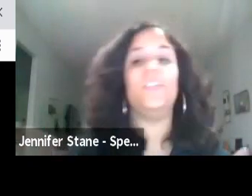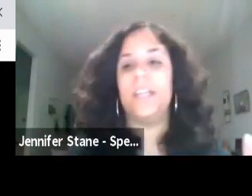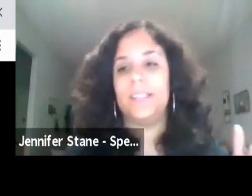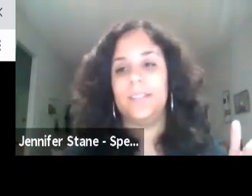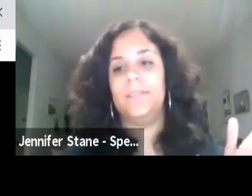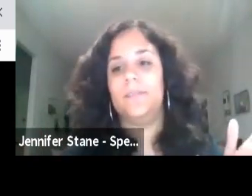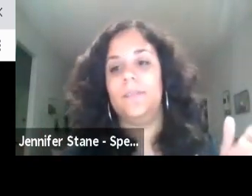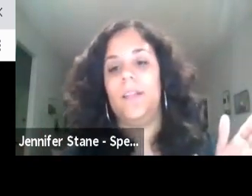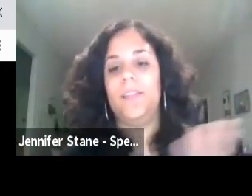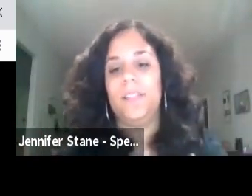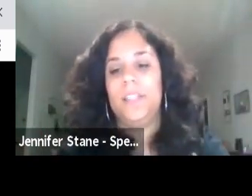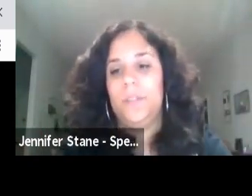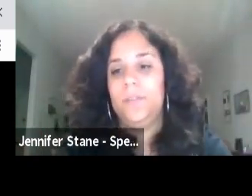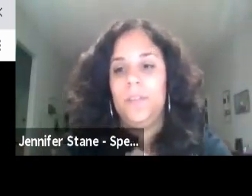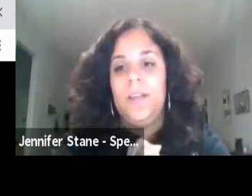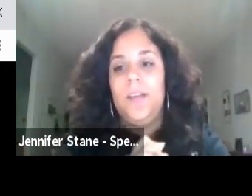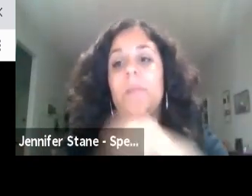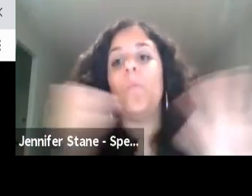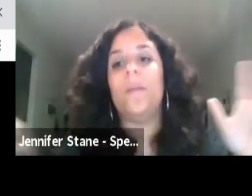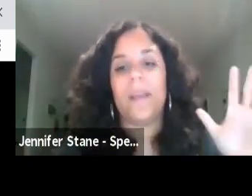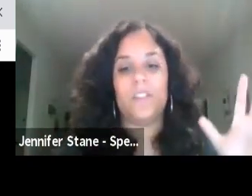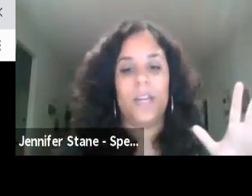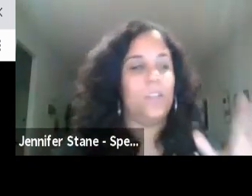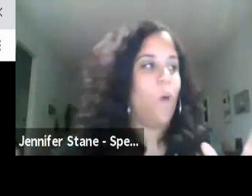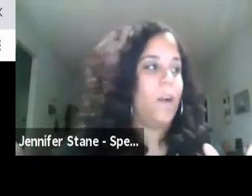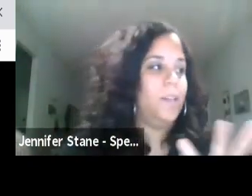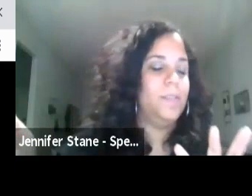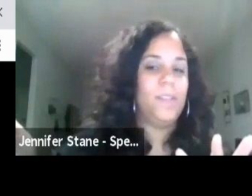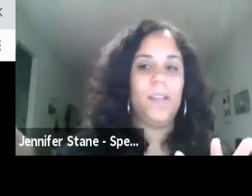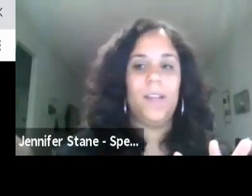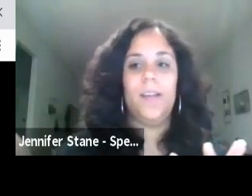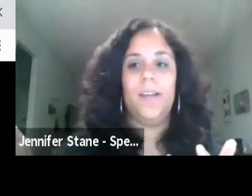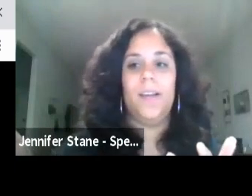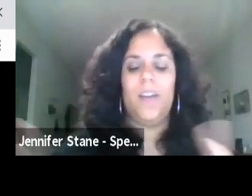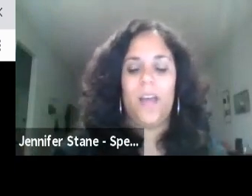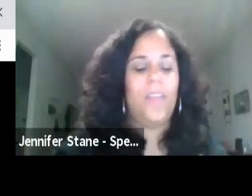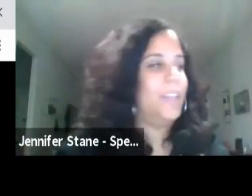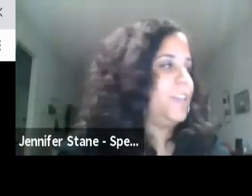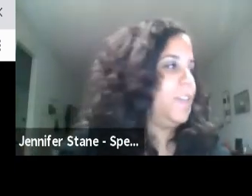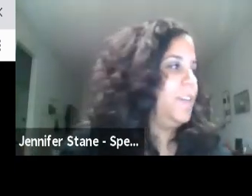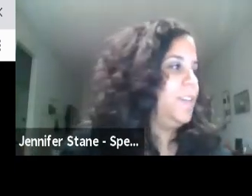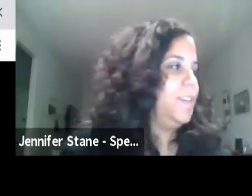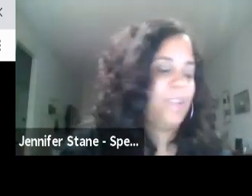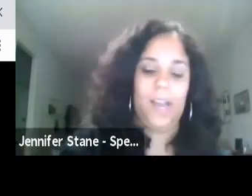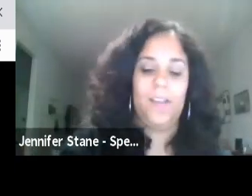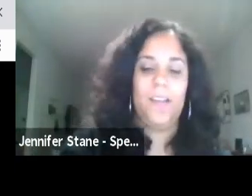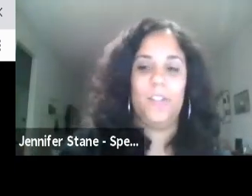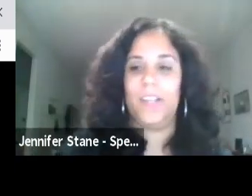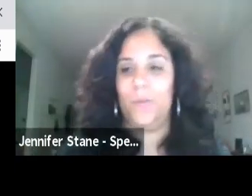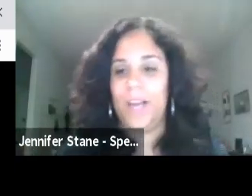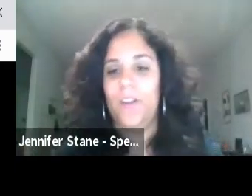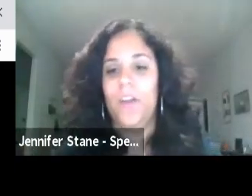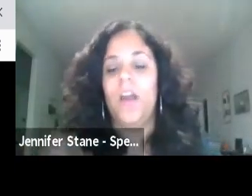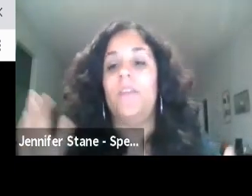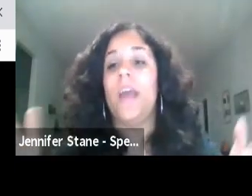What about drinks? I think this is an easy one. Number one best drink is water. I think I took the